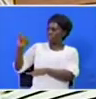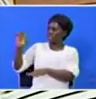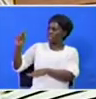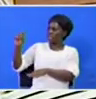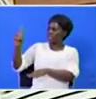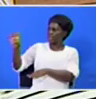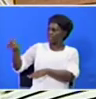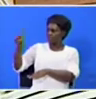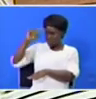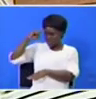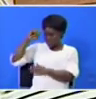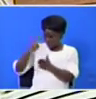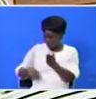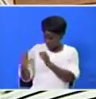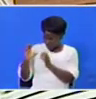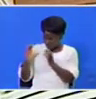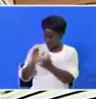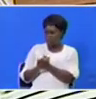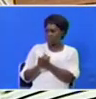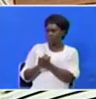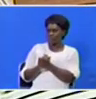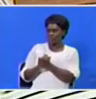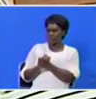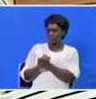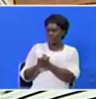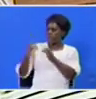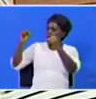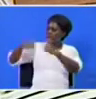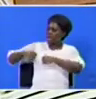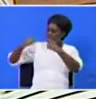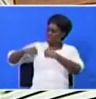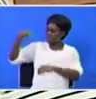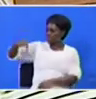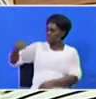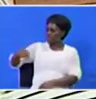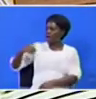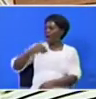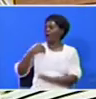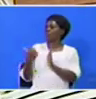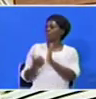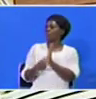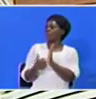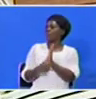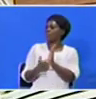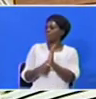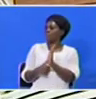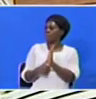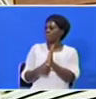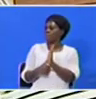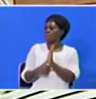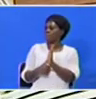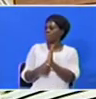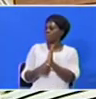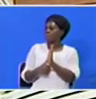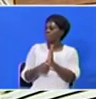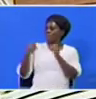Because the conversation I had with you before, yes, you said there was a consensus today that there is a problem, credibility issue. There